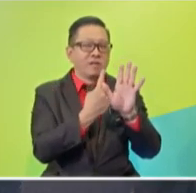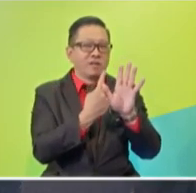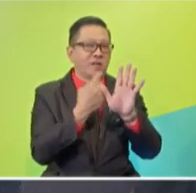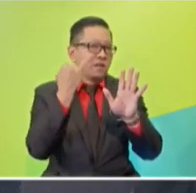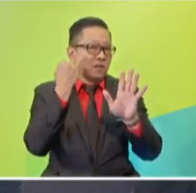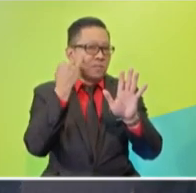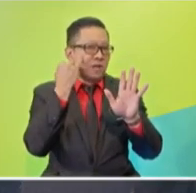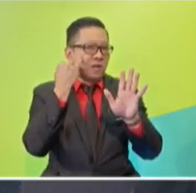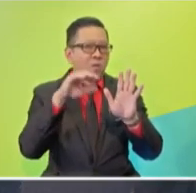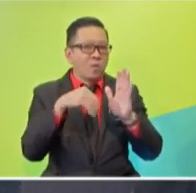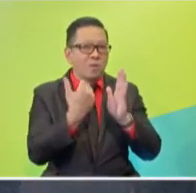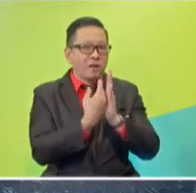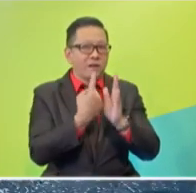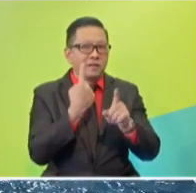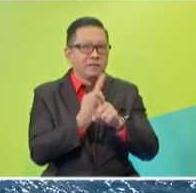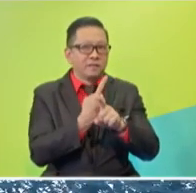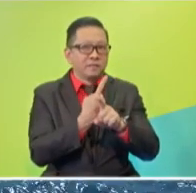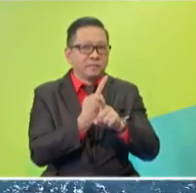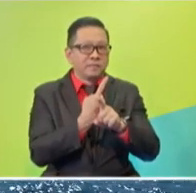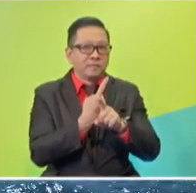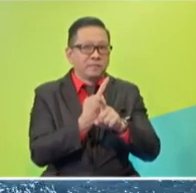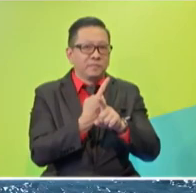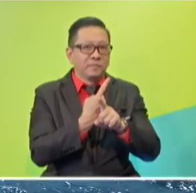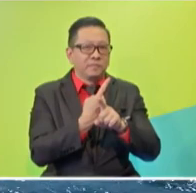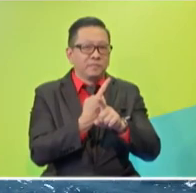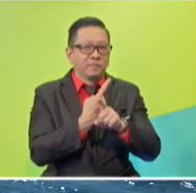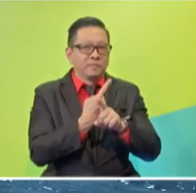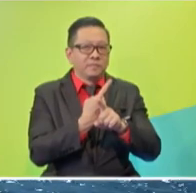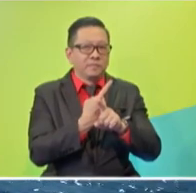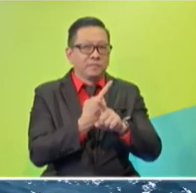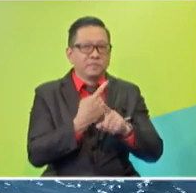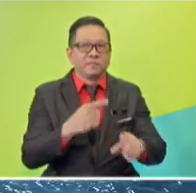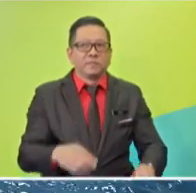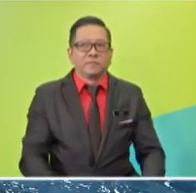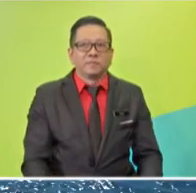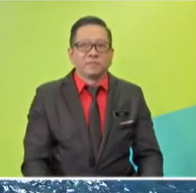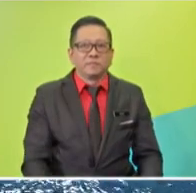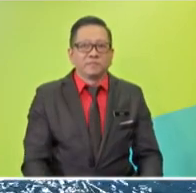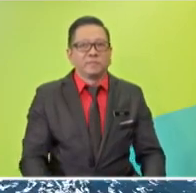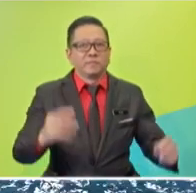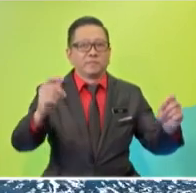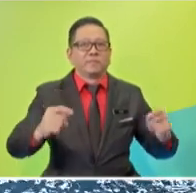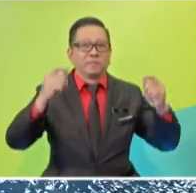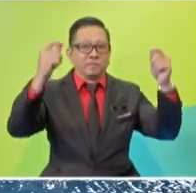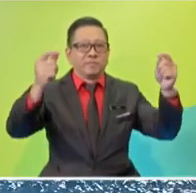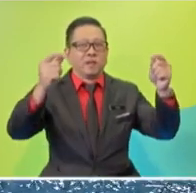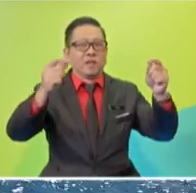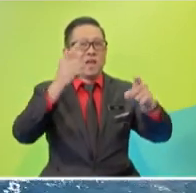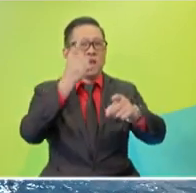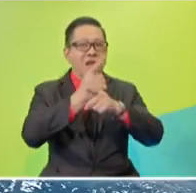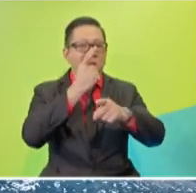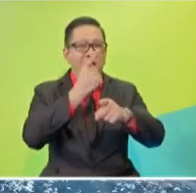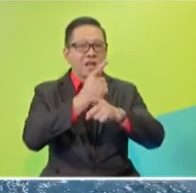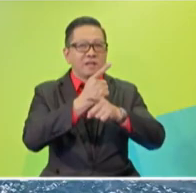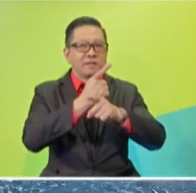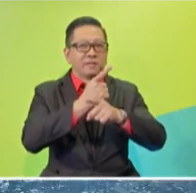many? 6 out of 6? Did you manage to get all correct? Okay, Ilman, perhaps you can lift it up. All correct. All correct. Good all job. Correct.